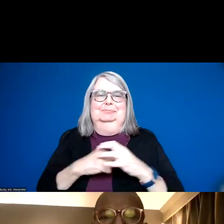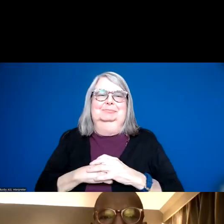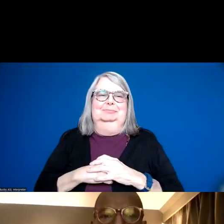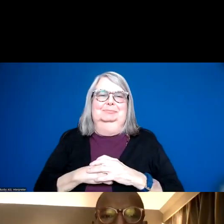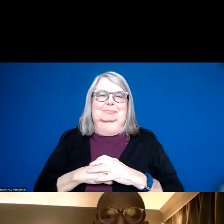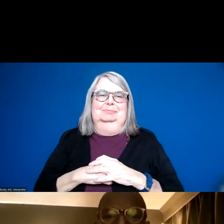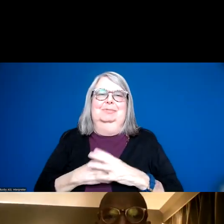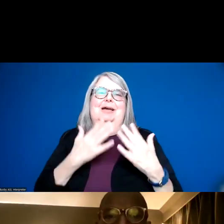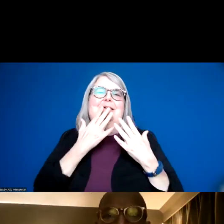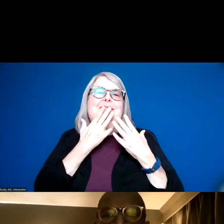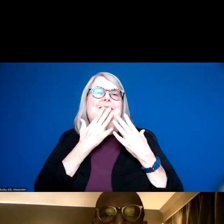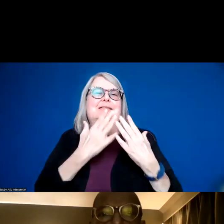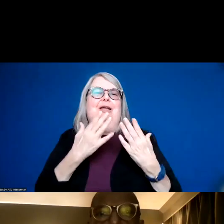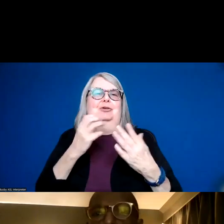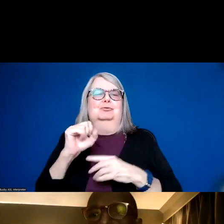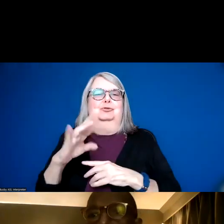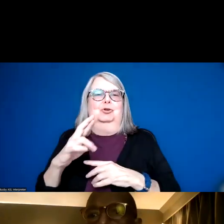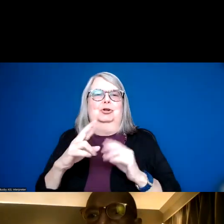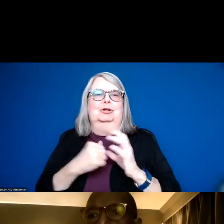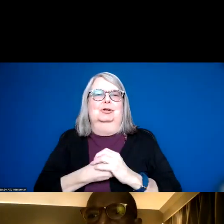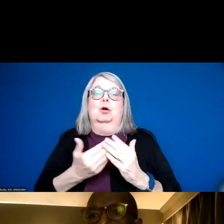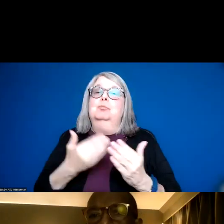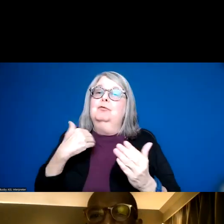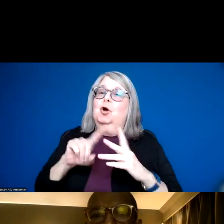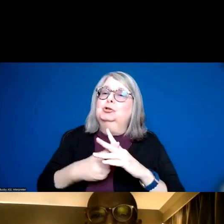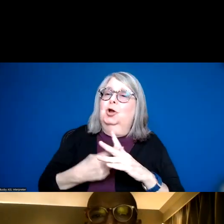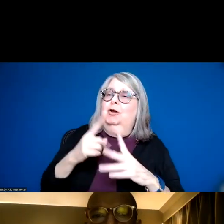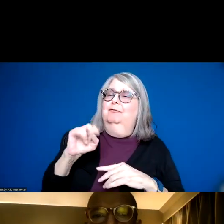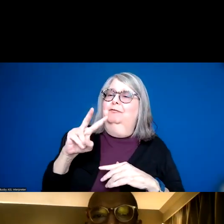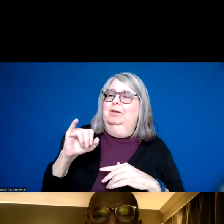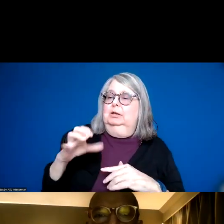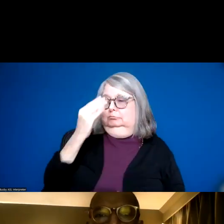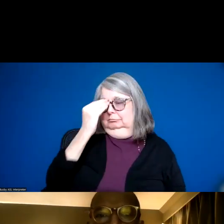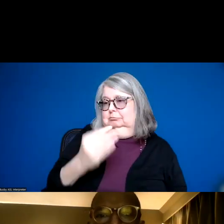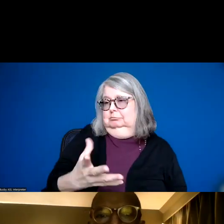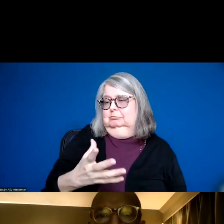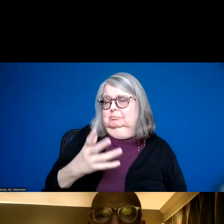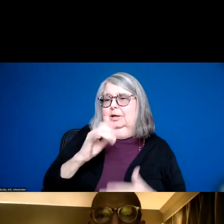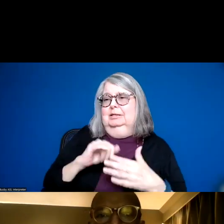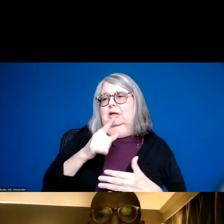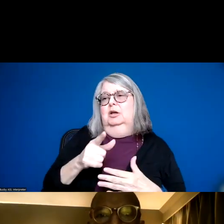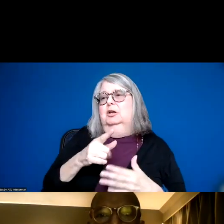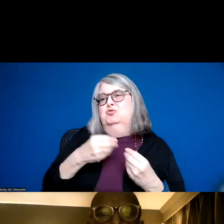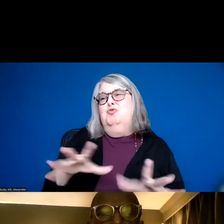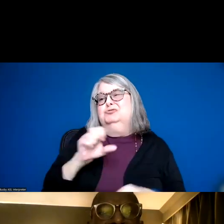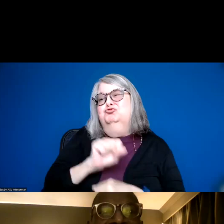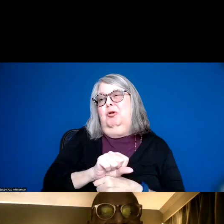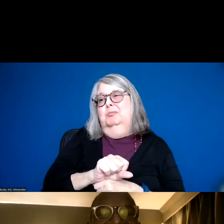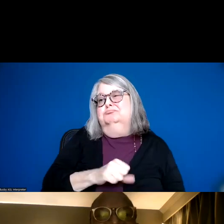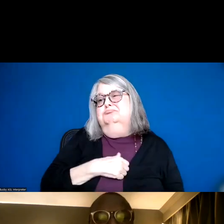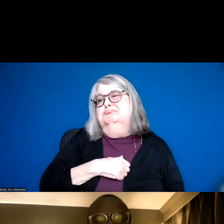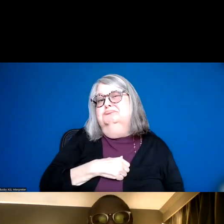Thank you, sir. And before you get started, Vic, I just want to let you know that you lost a job.